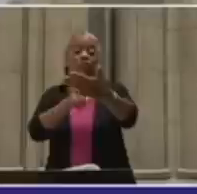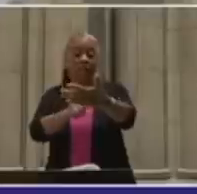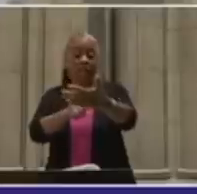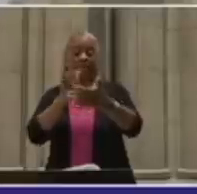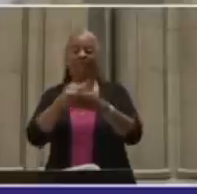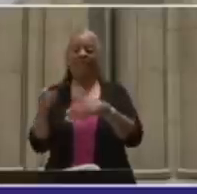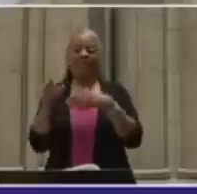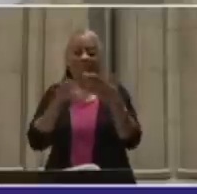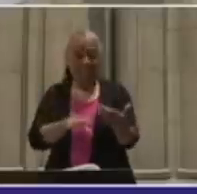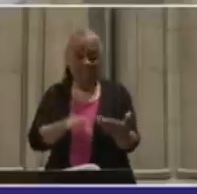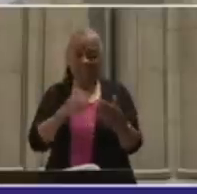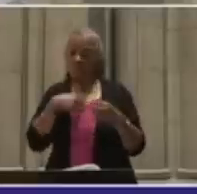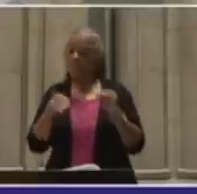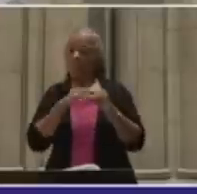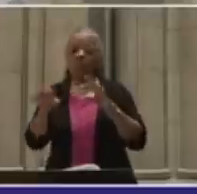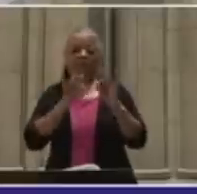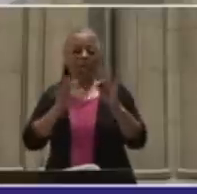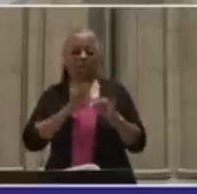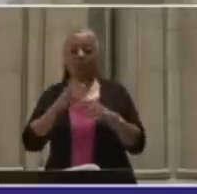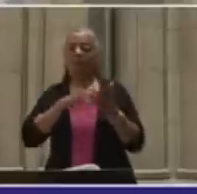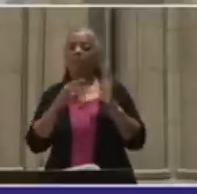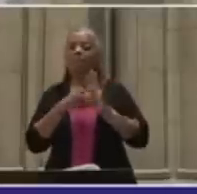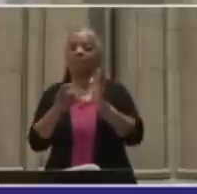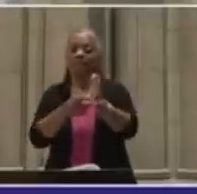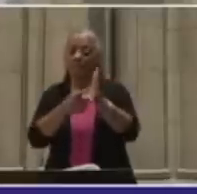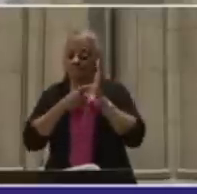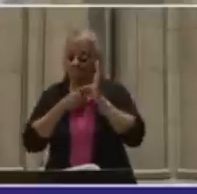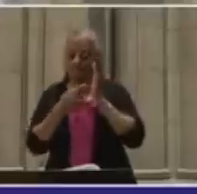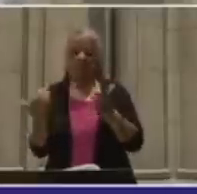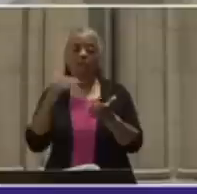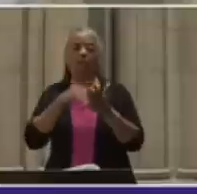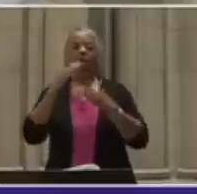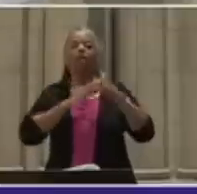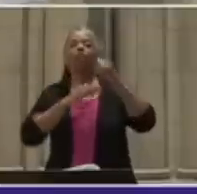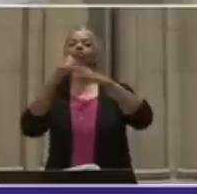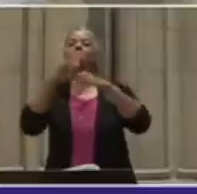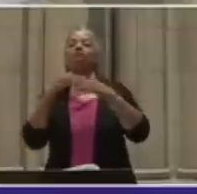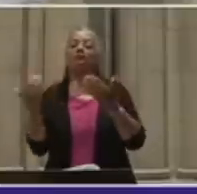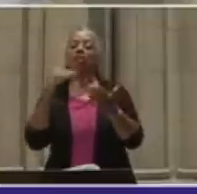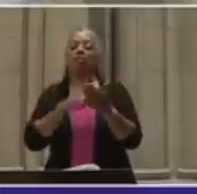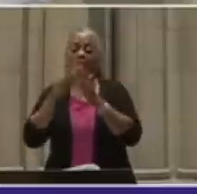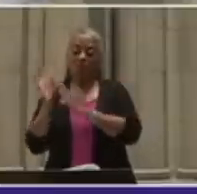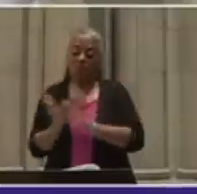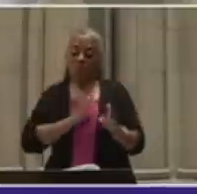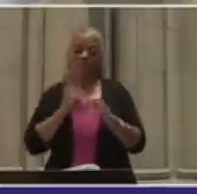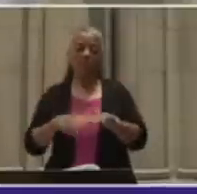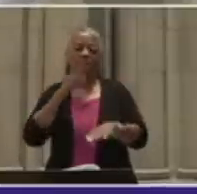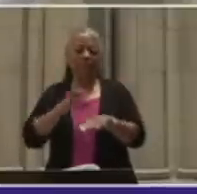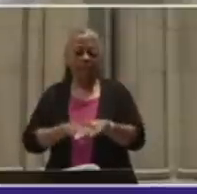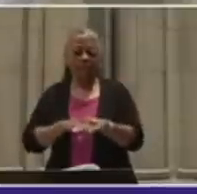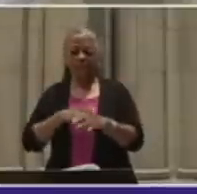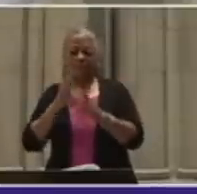that death is no longer an option means demanding a reconstruction and a reordering of our nation away